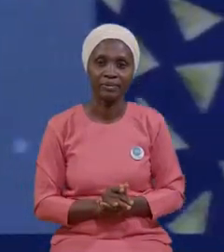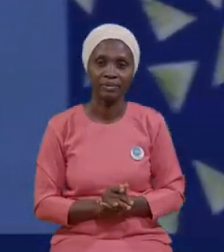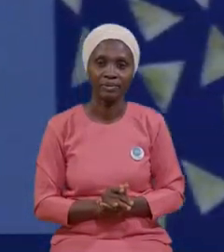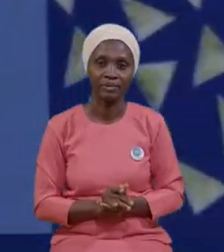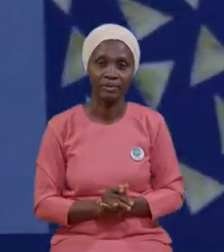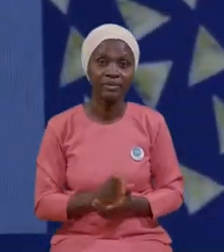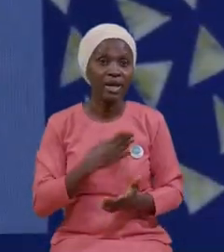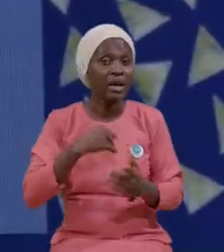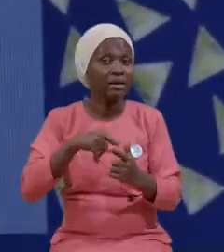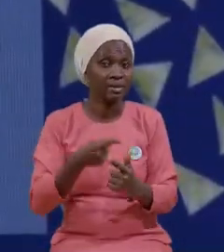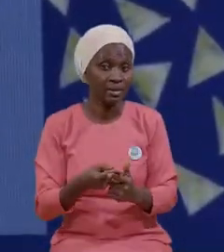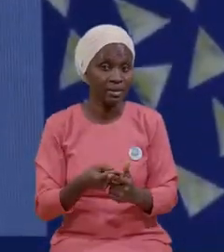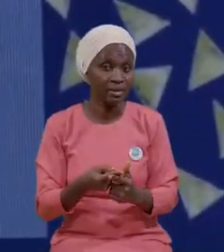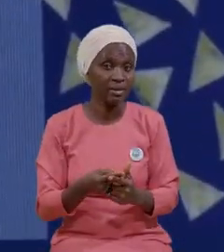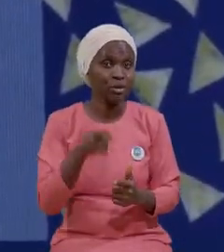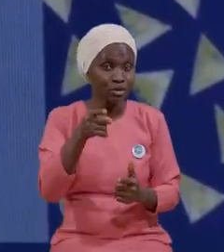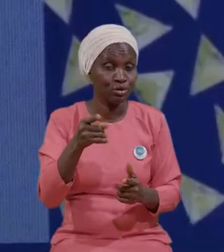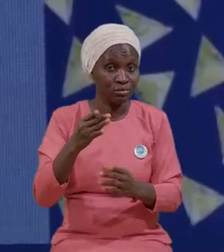And then you possess.